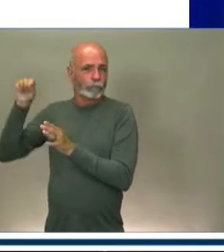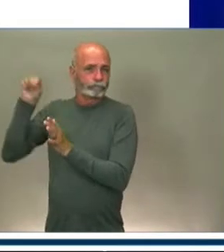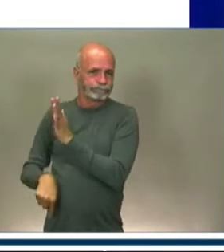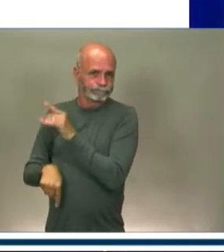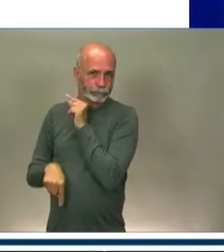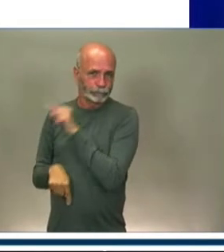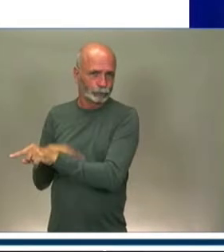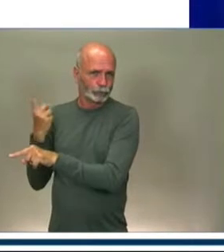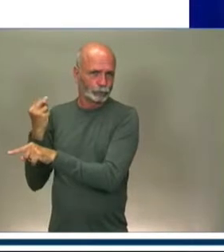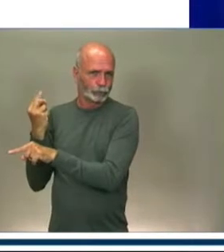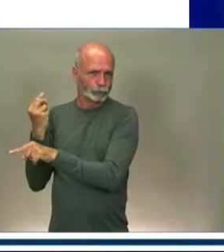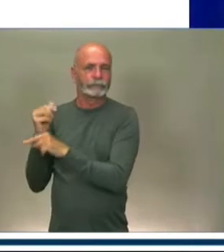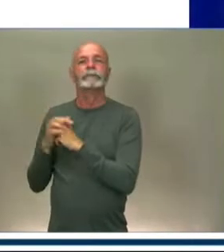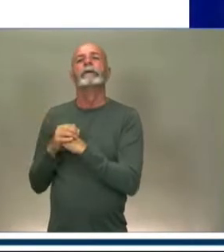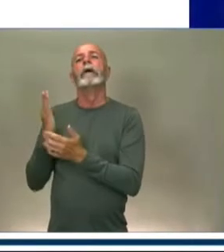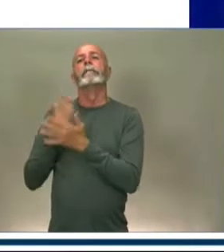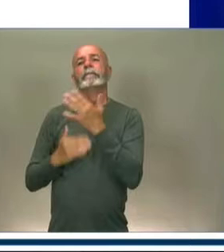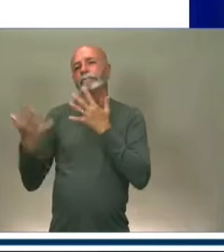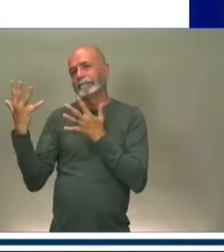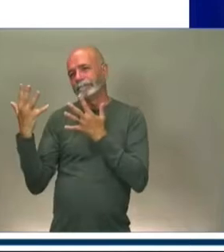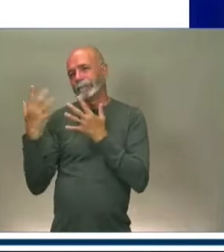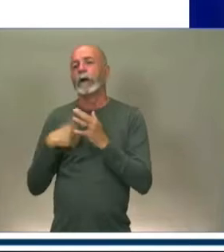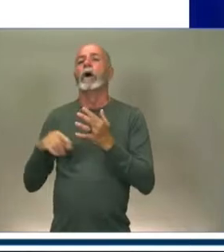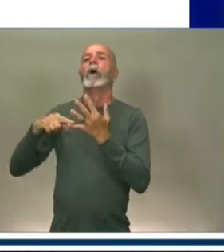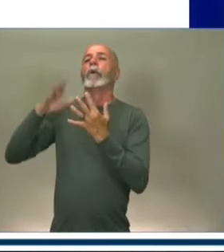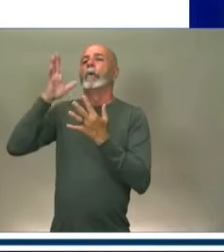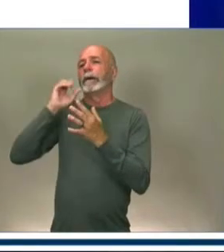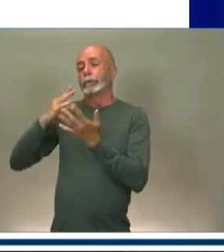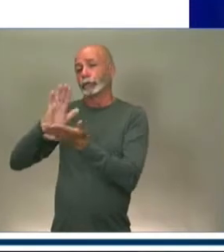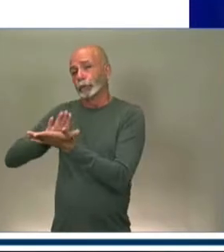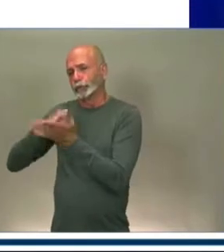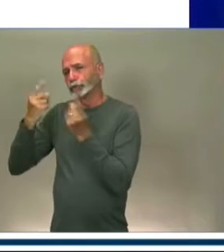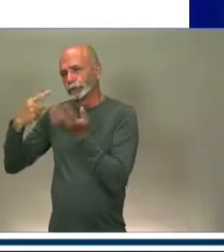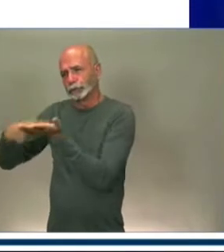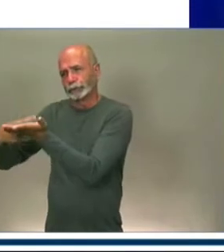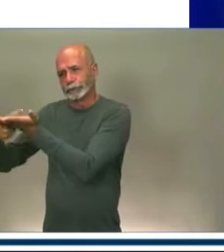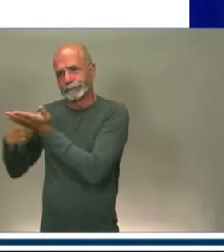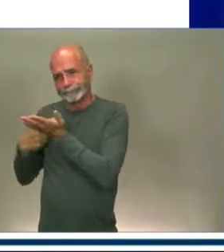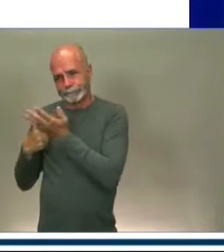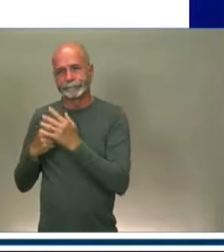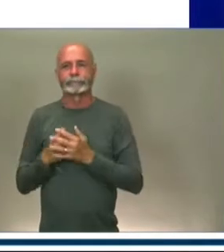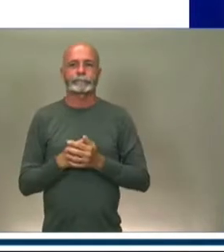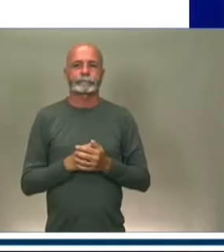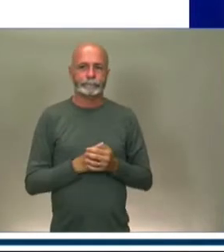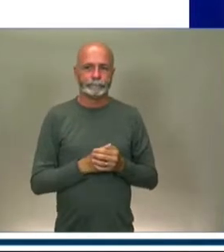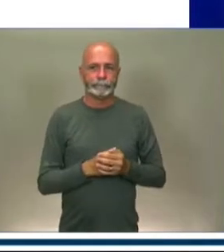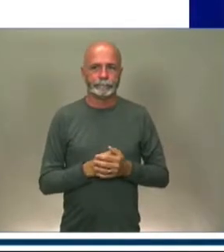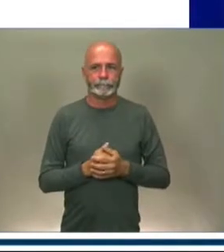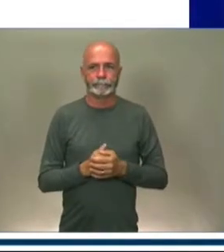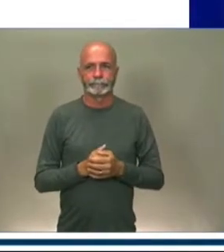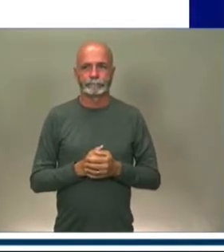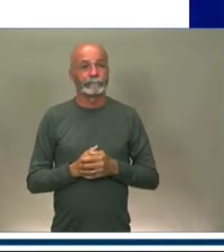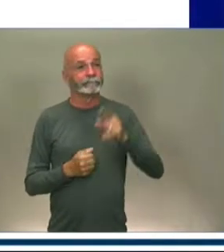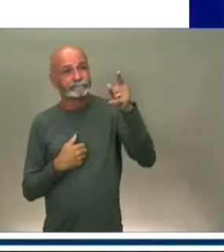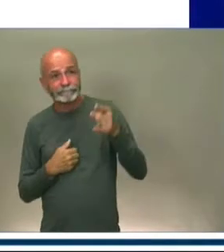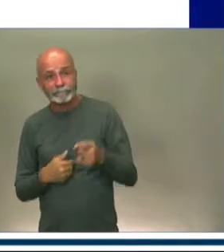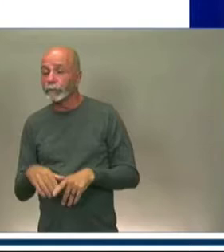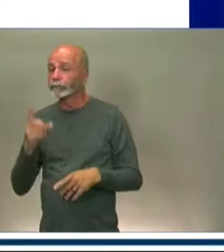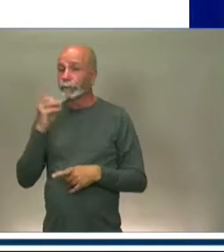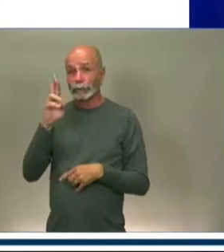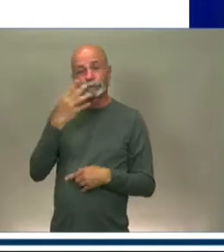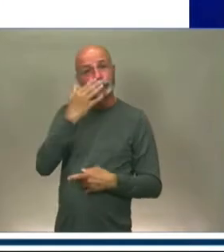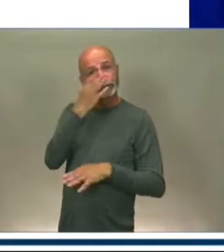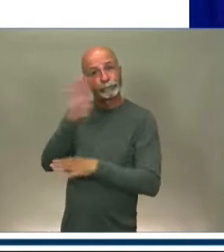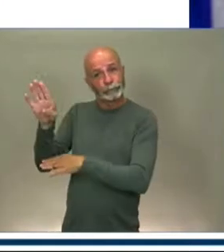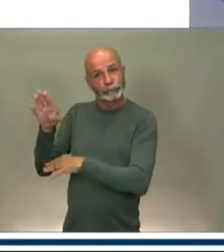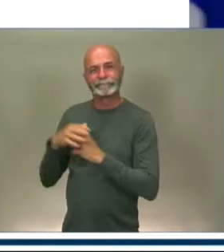the upcoming school year. Dr. Strang. Thank you, and good afternoon, everybody. And first, I'd like to